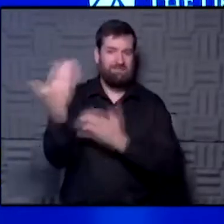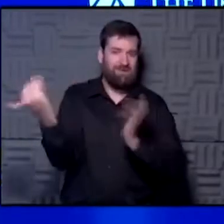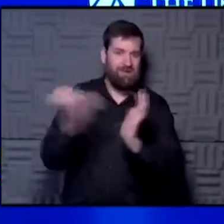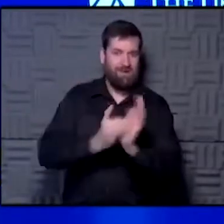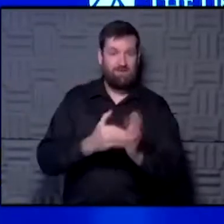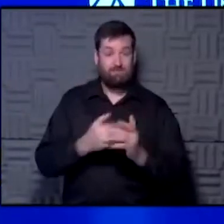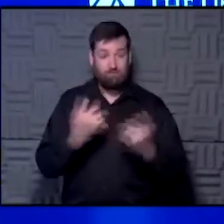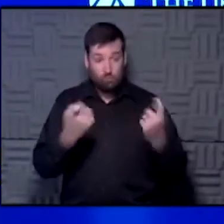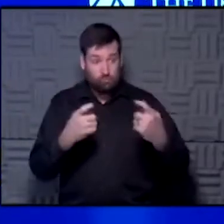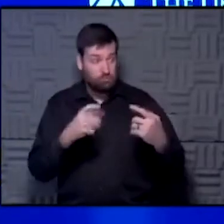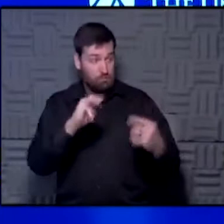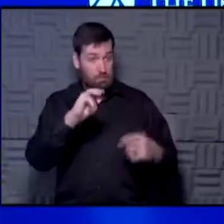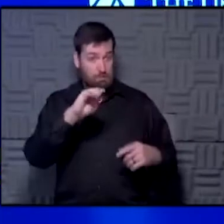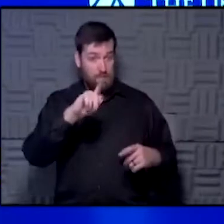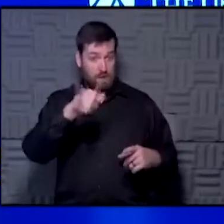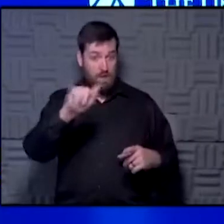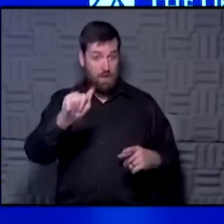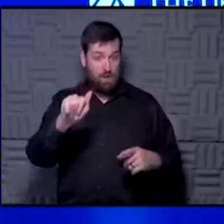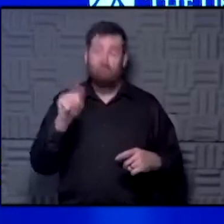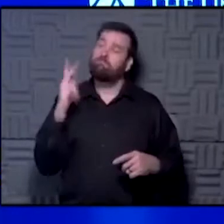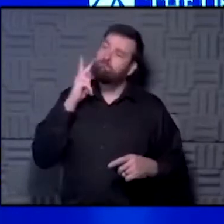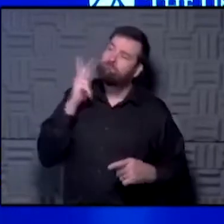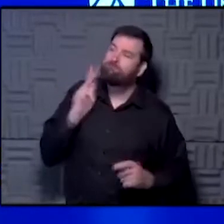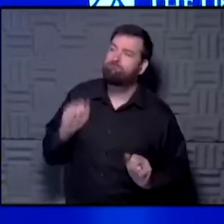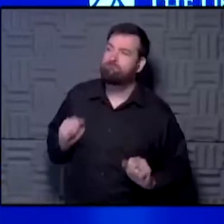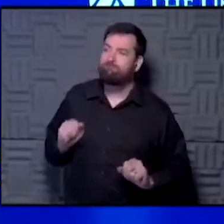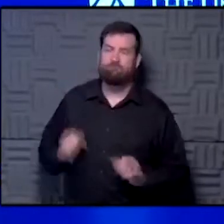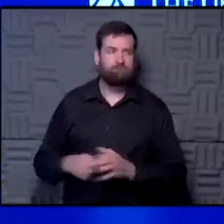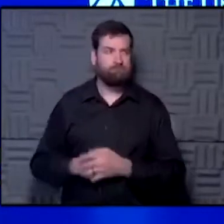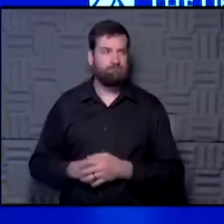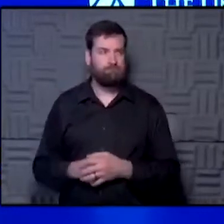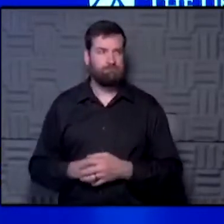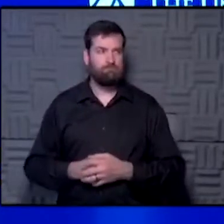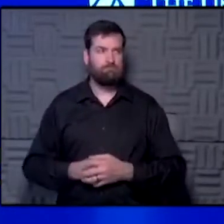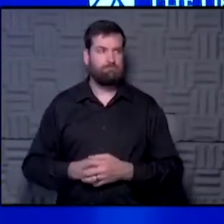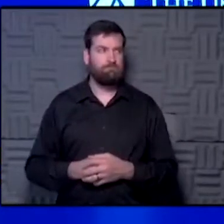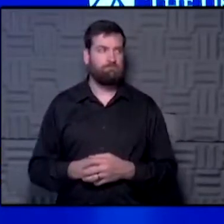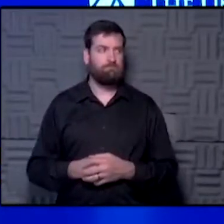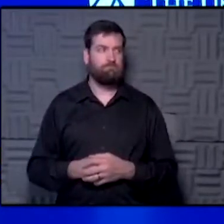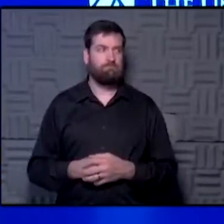you have media ones? Well, let's find out.